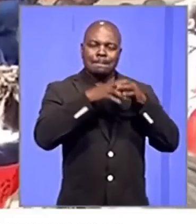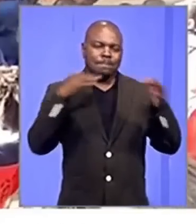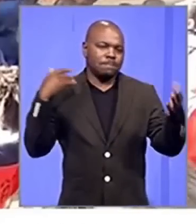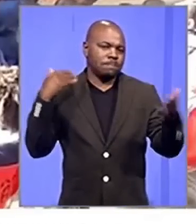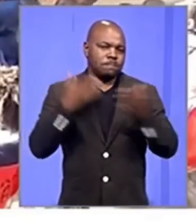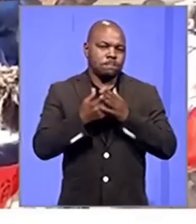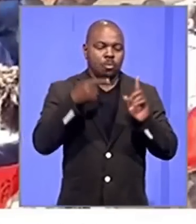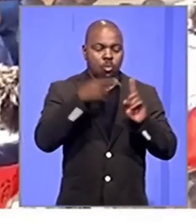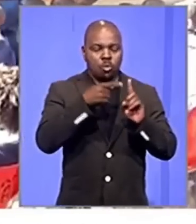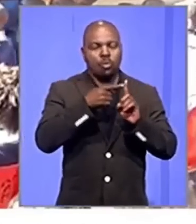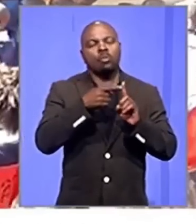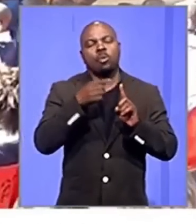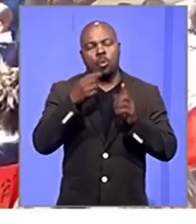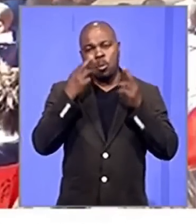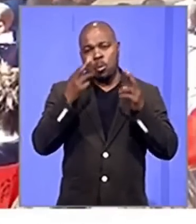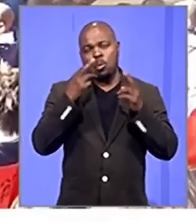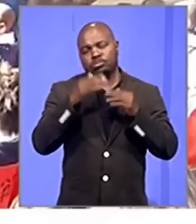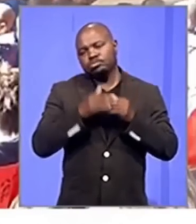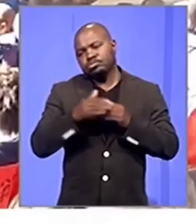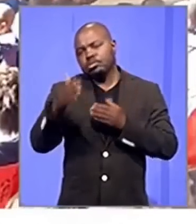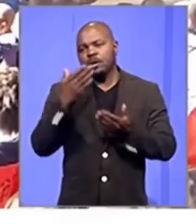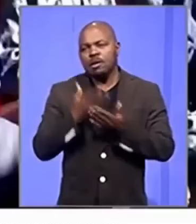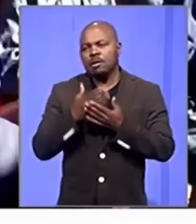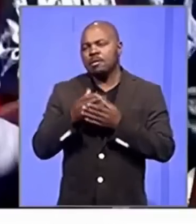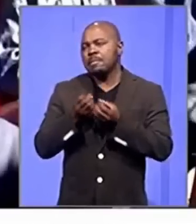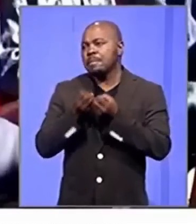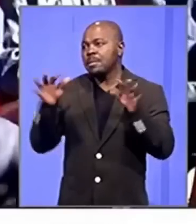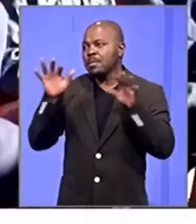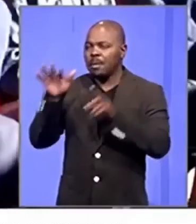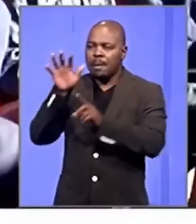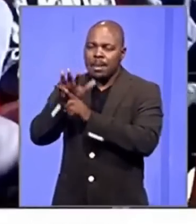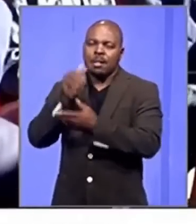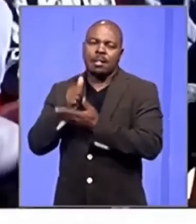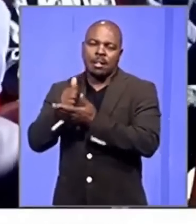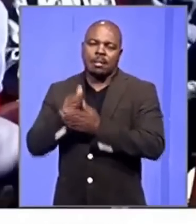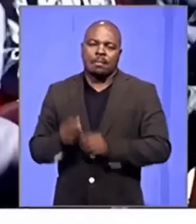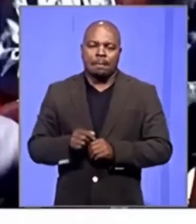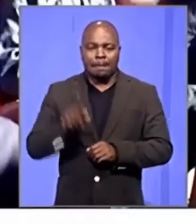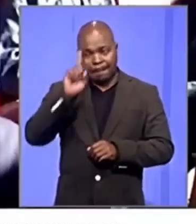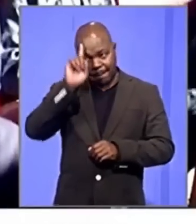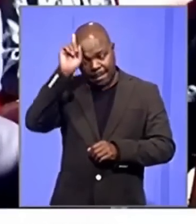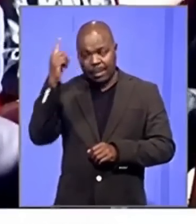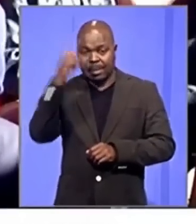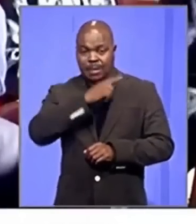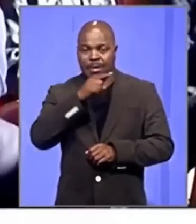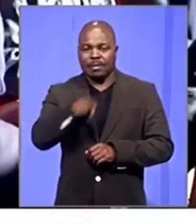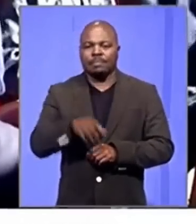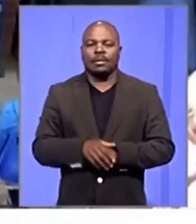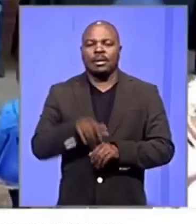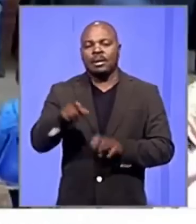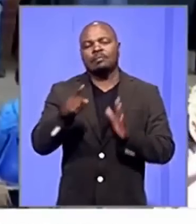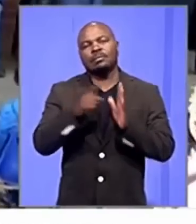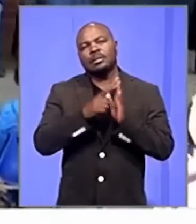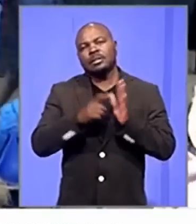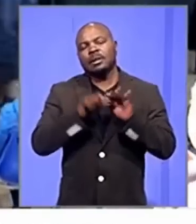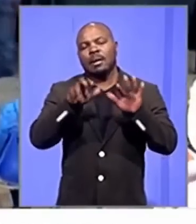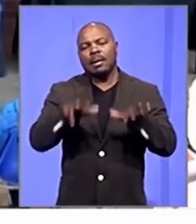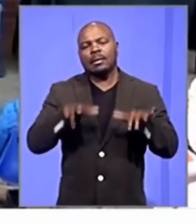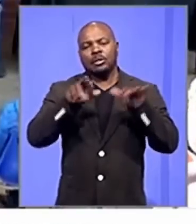mme a re o solofela gore o tla ama matshelo a batho ba le bantsi. Letsatsi la ga Mandela le le tshwaiwang fa Phukwi a tlhola malatsi